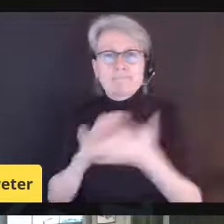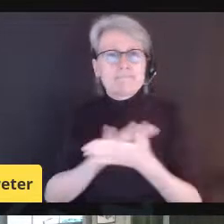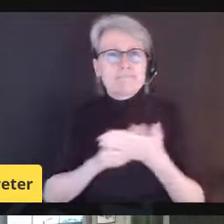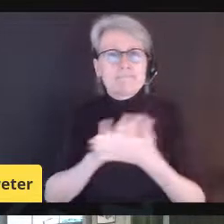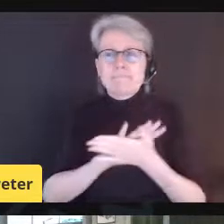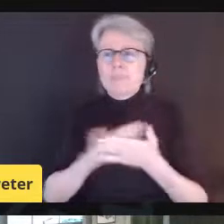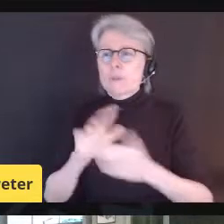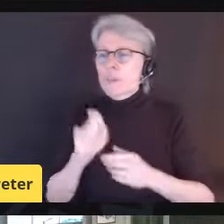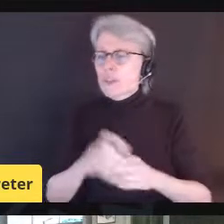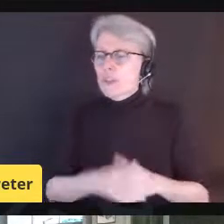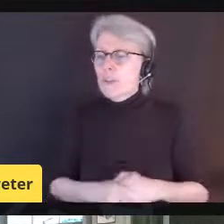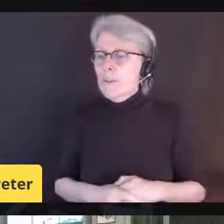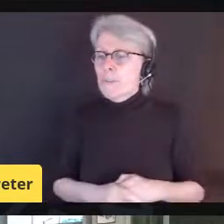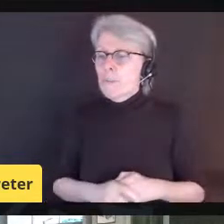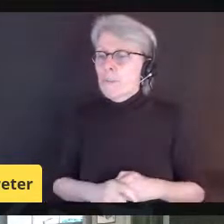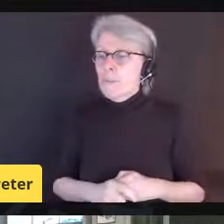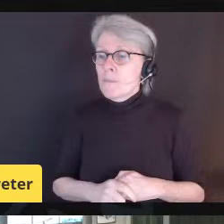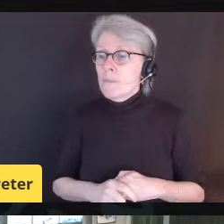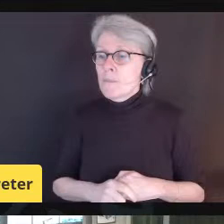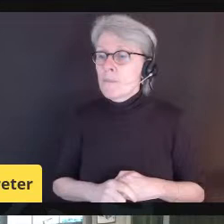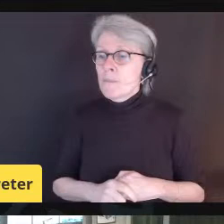Yeah, certainly. I can describe